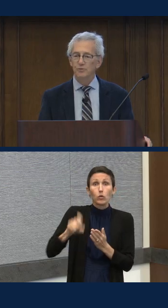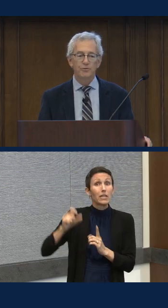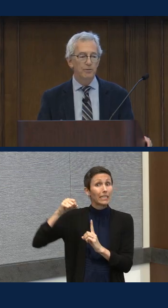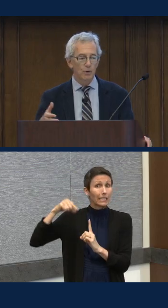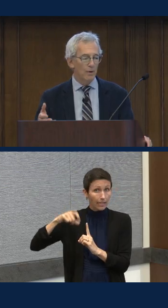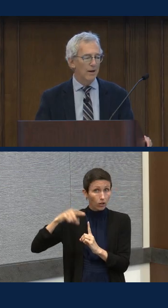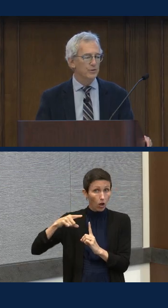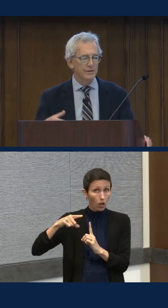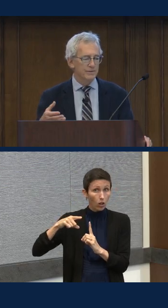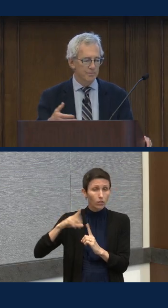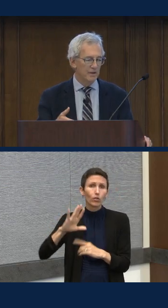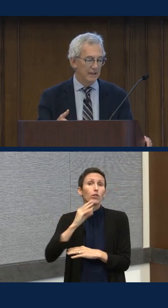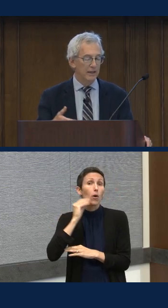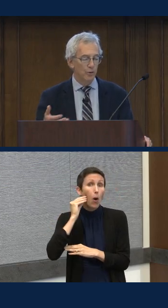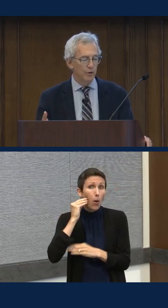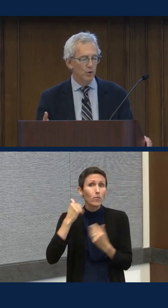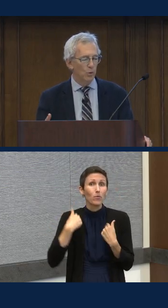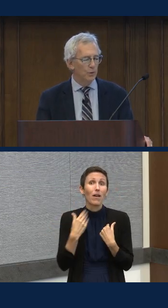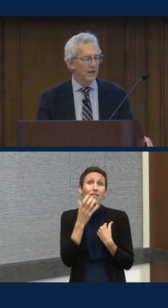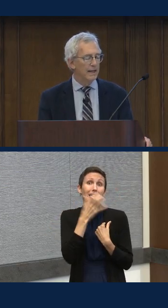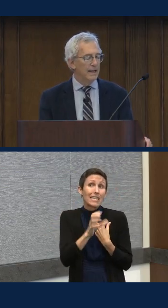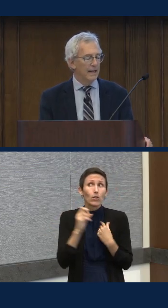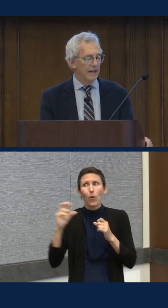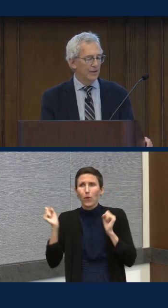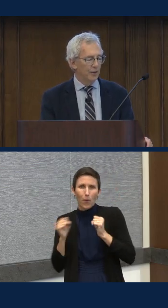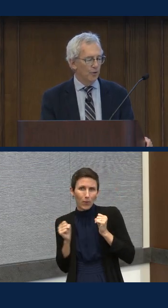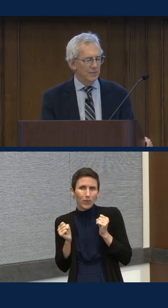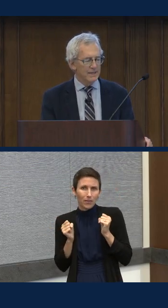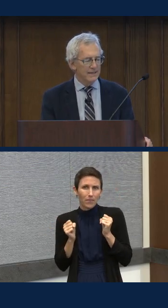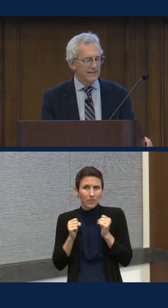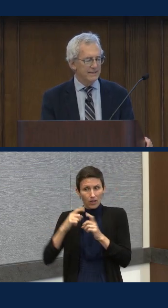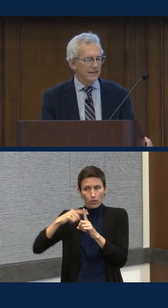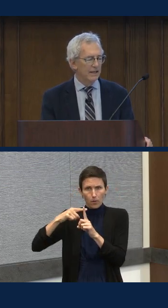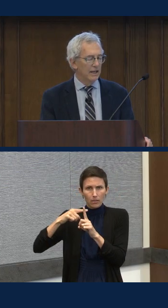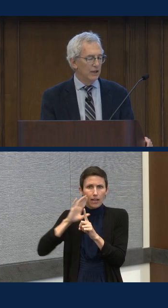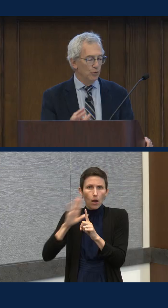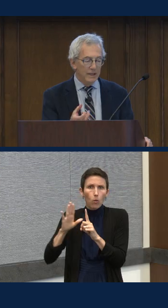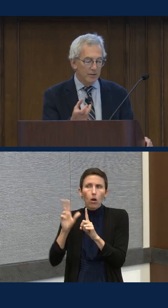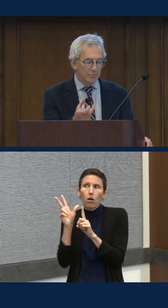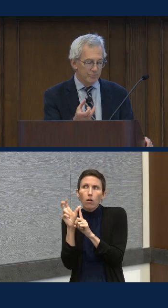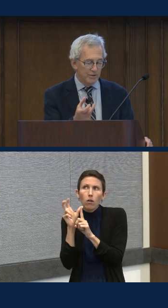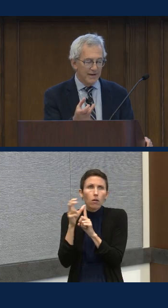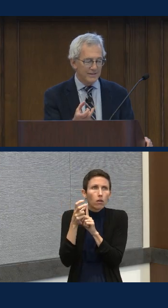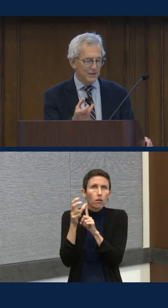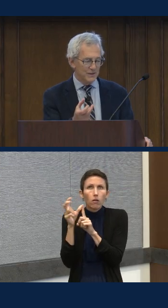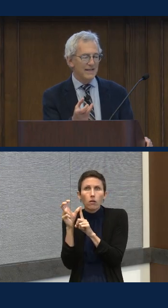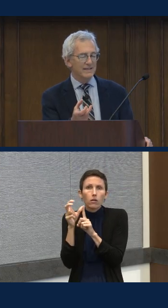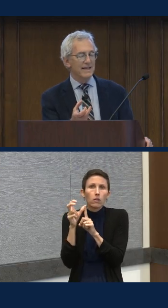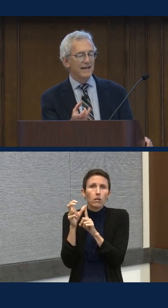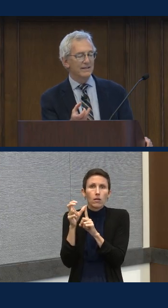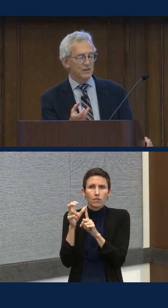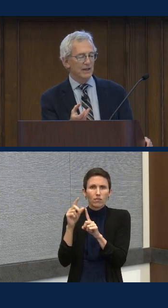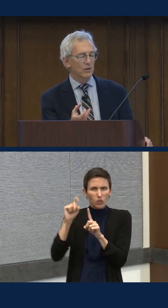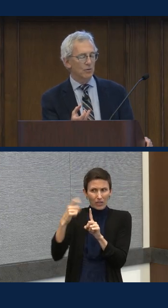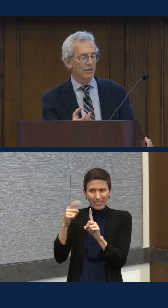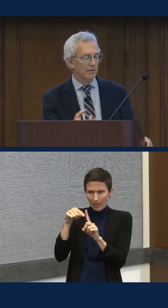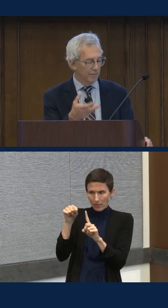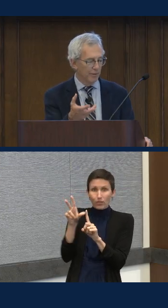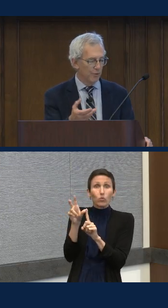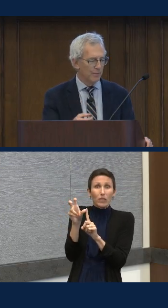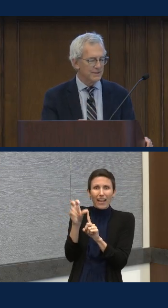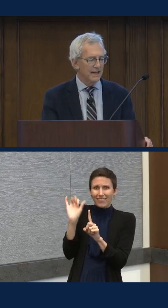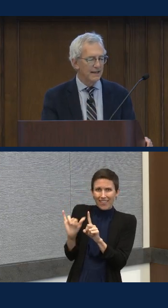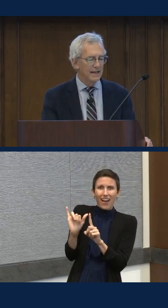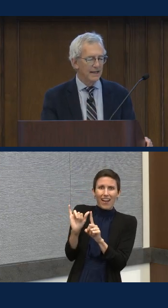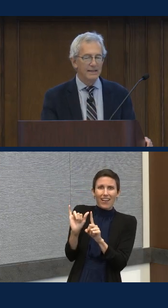case of your house, it's the heat or the cold that the thermostat is sensing. You need a device to sense that signal,